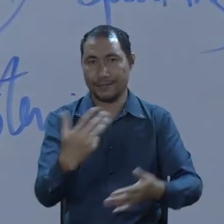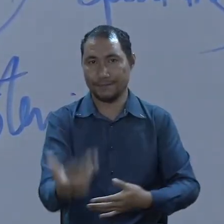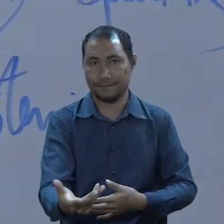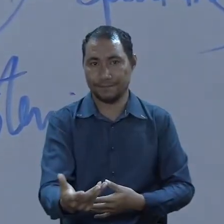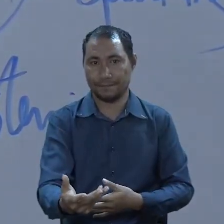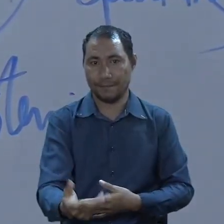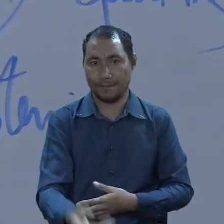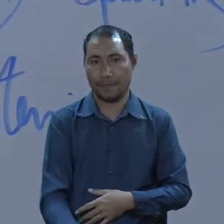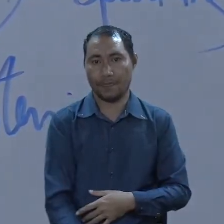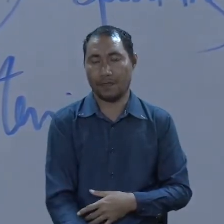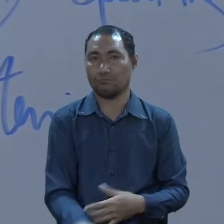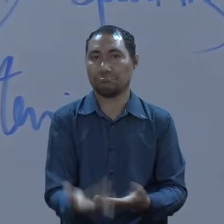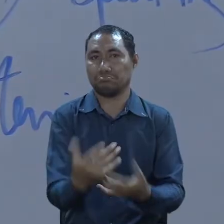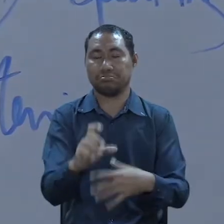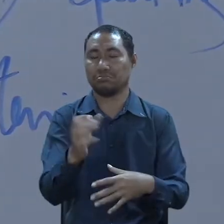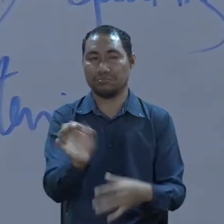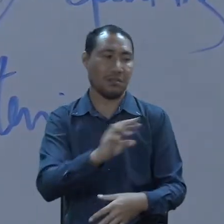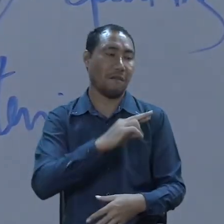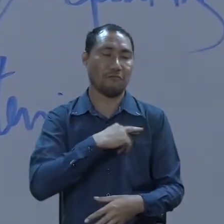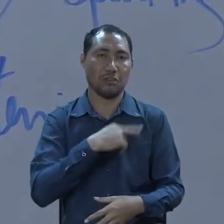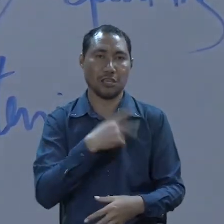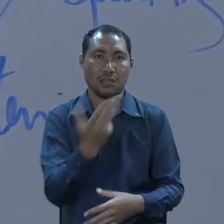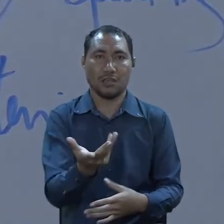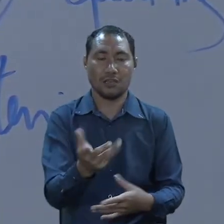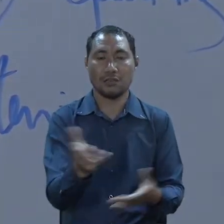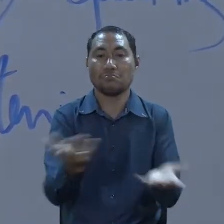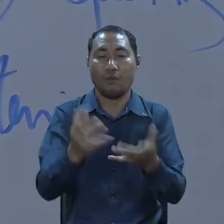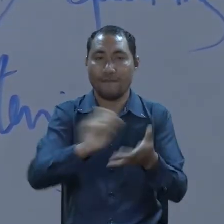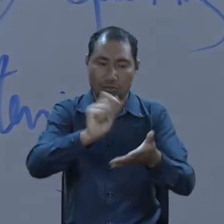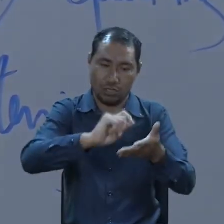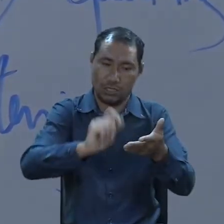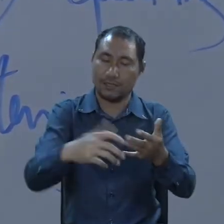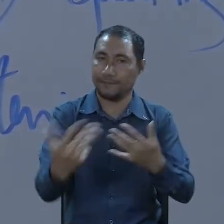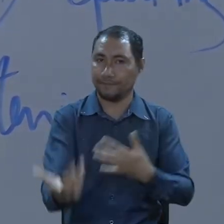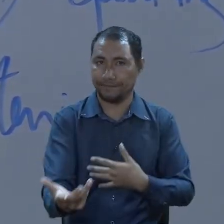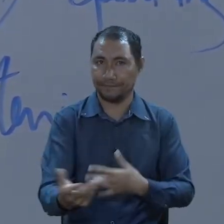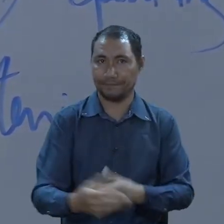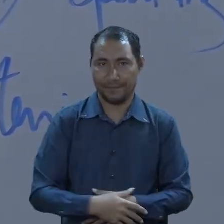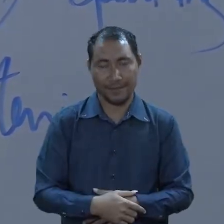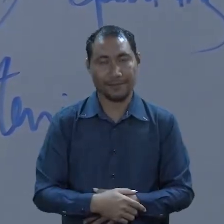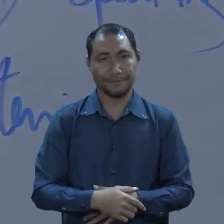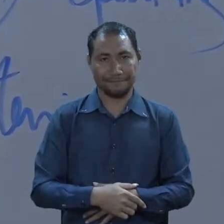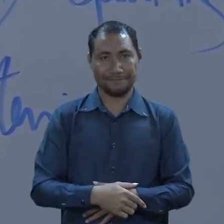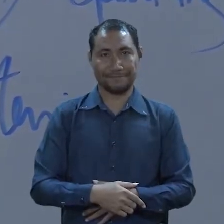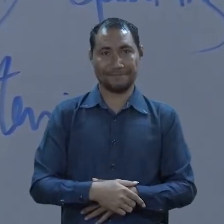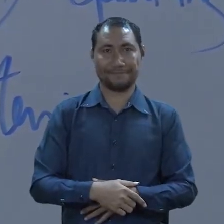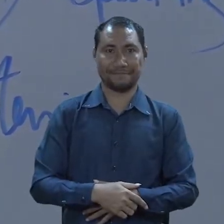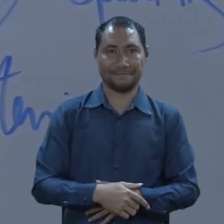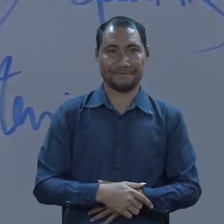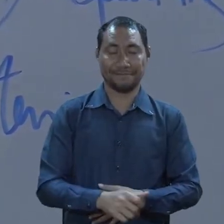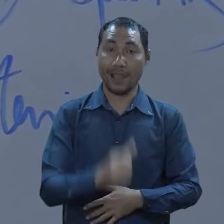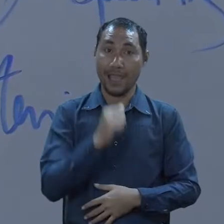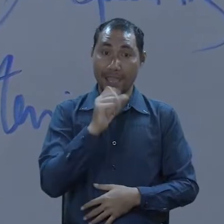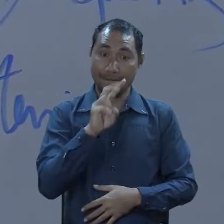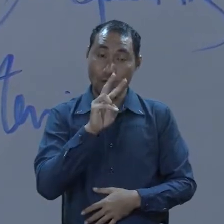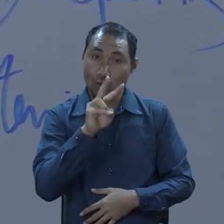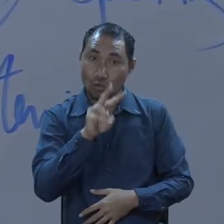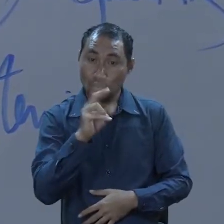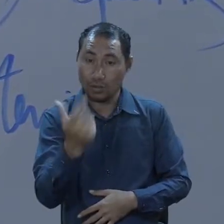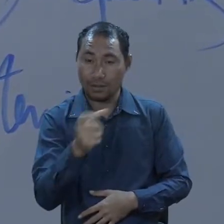just write it down in no particular order. You can organize your ideas at the